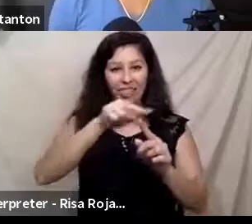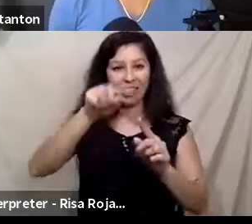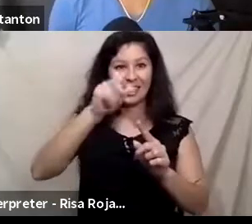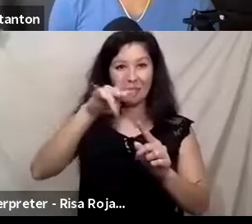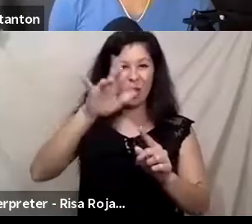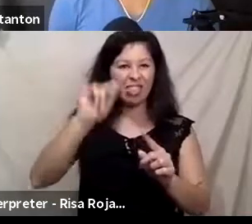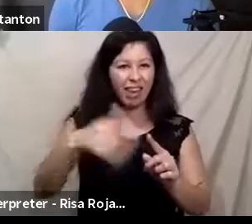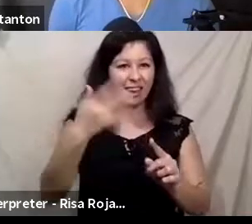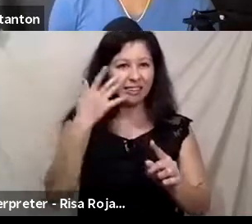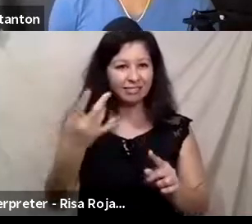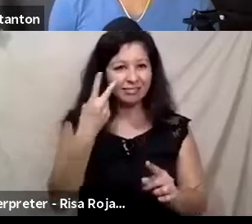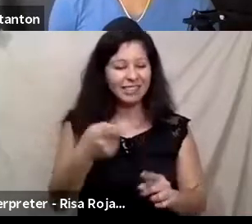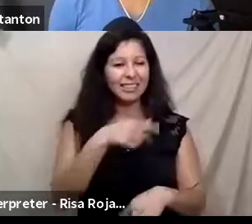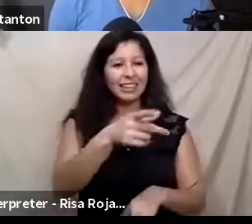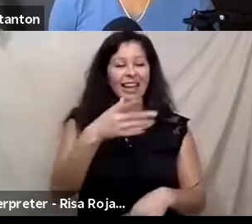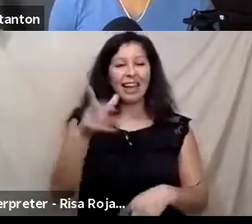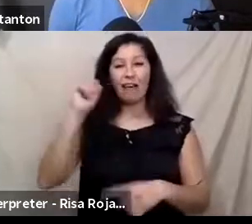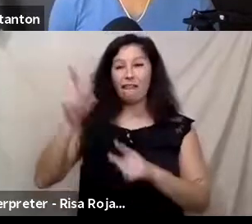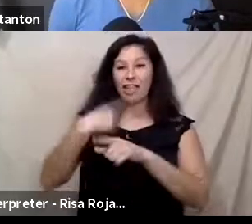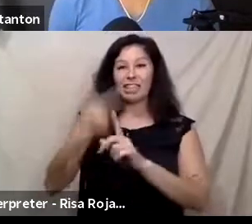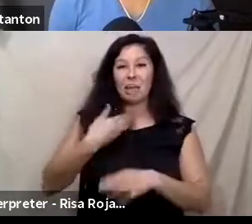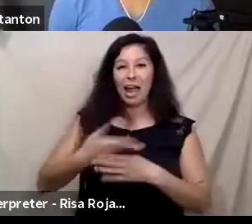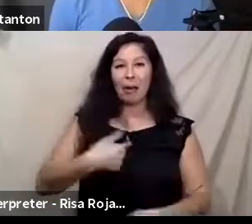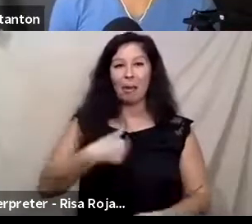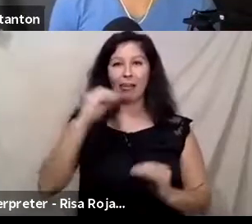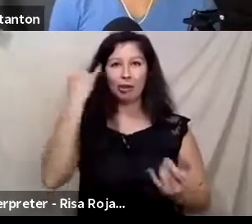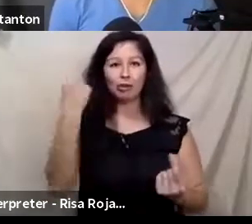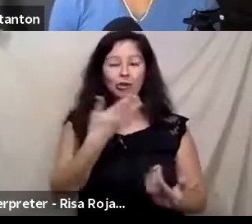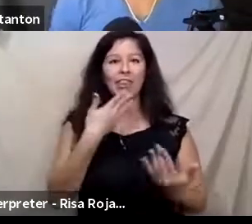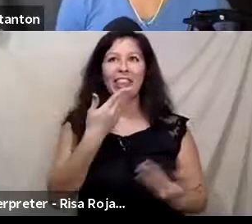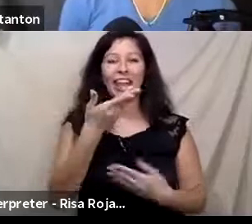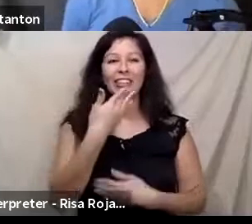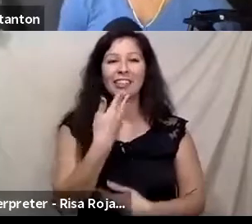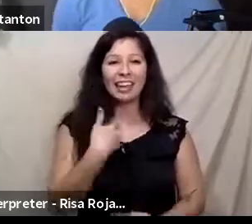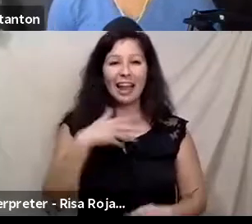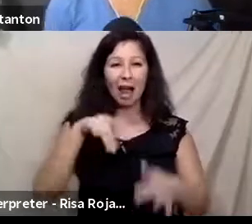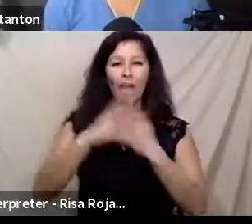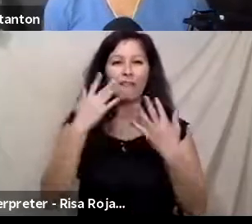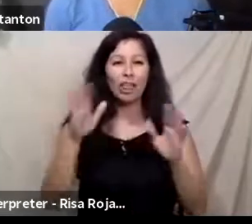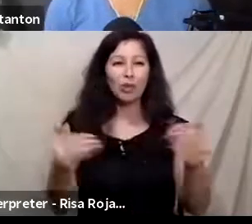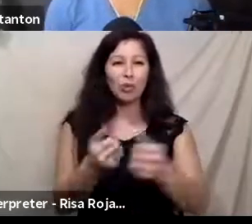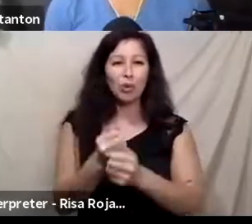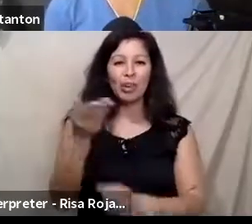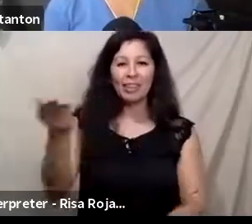1991, and I had no idea what I was doing. And so thank goodness I walked into a friendly room with Renee.